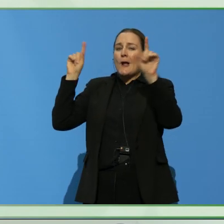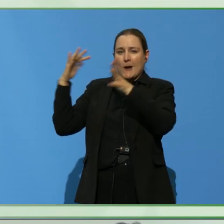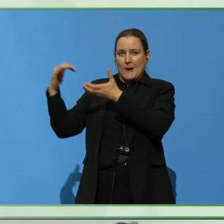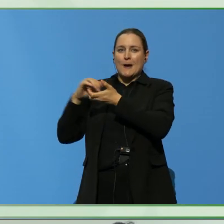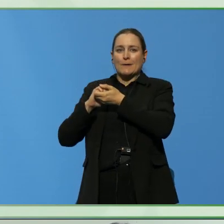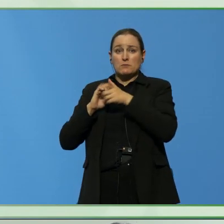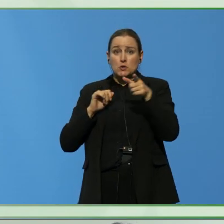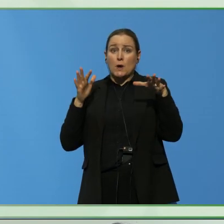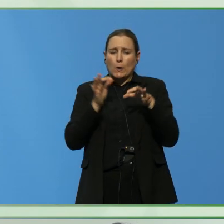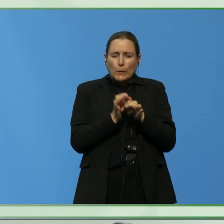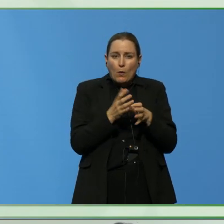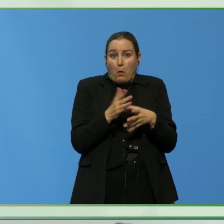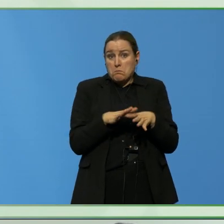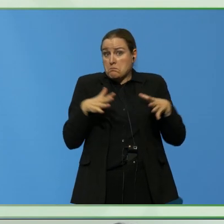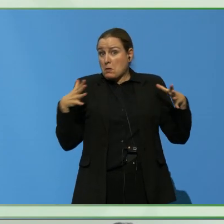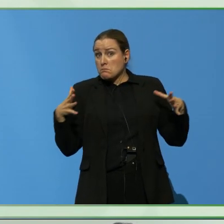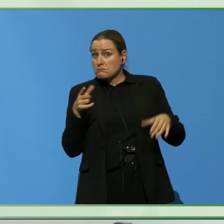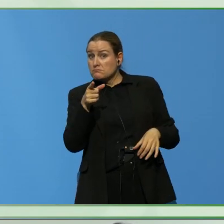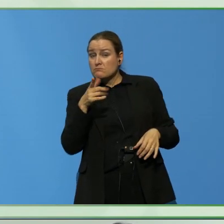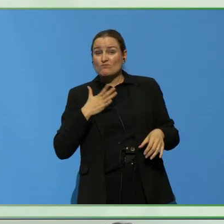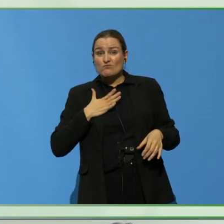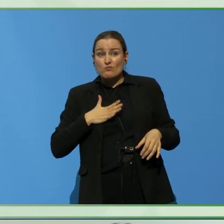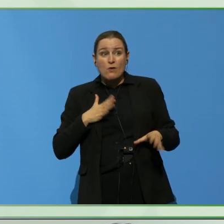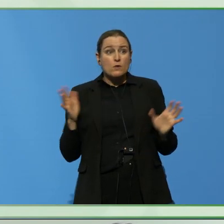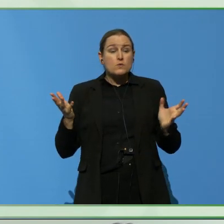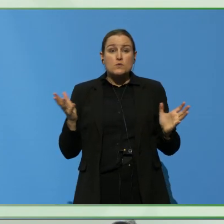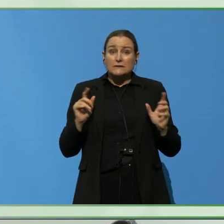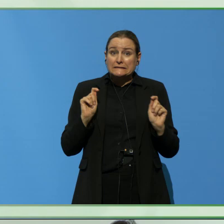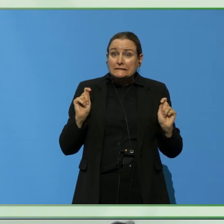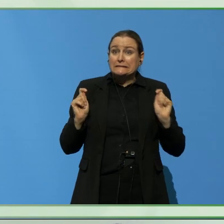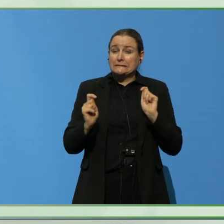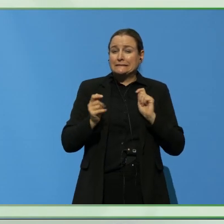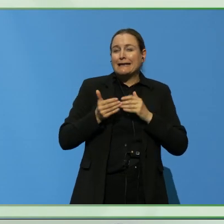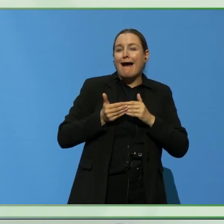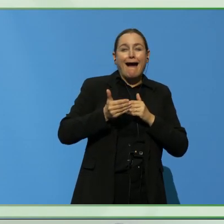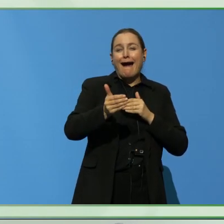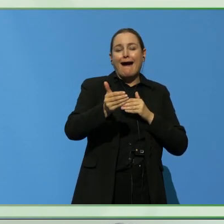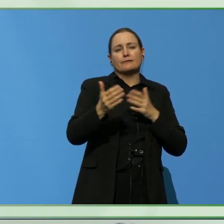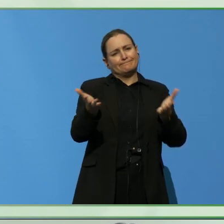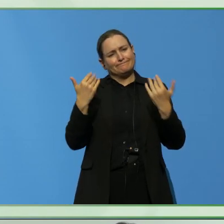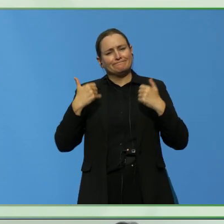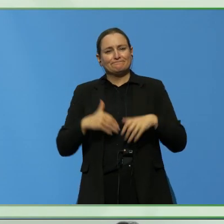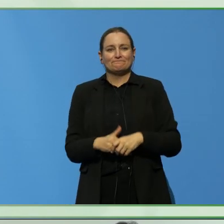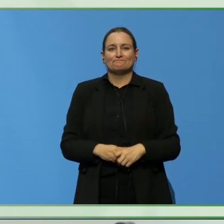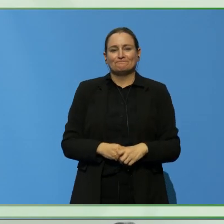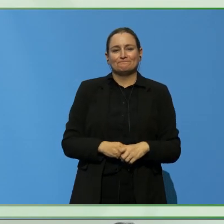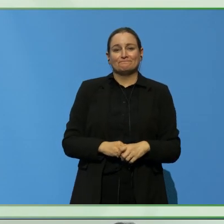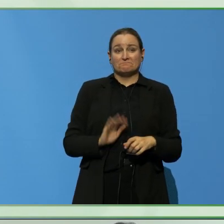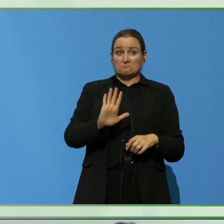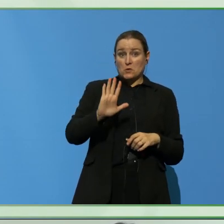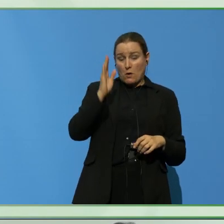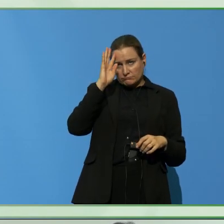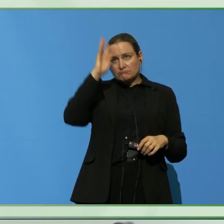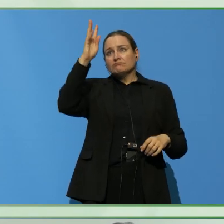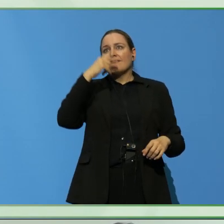corporation, and you're looking at the world of life-changing accessibility innovation, we want to hear from you. Because it's not good enough